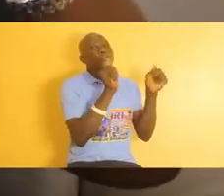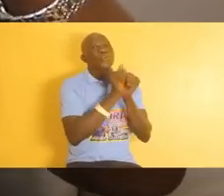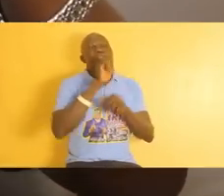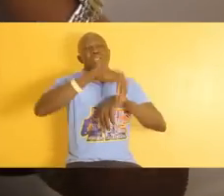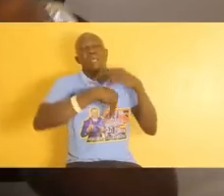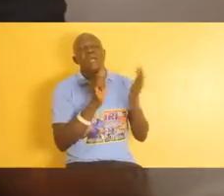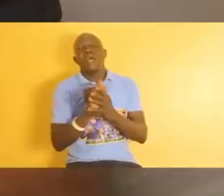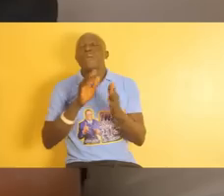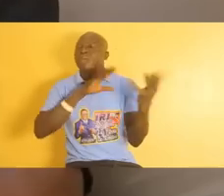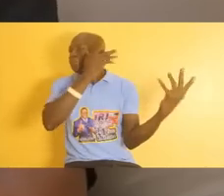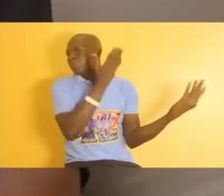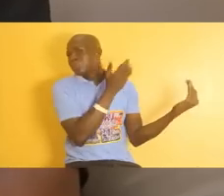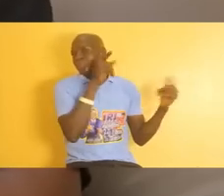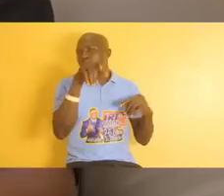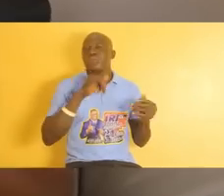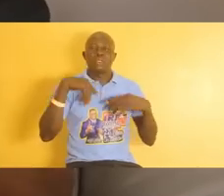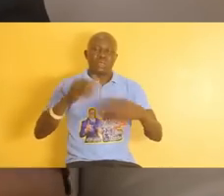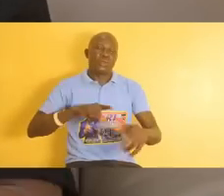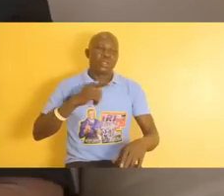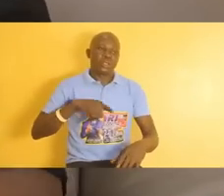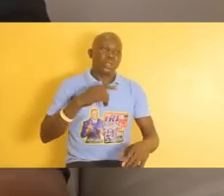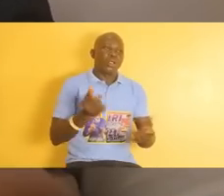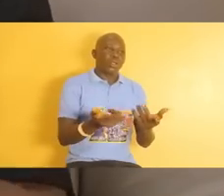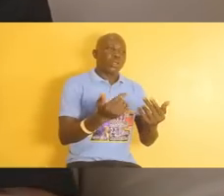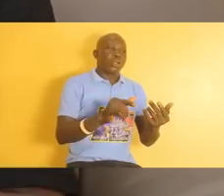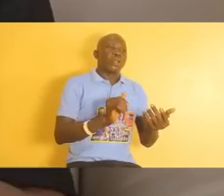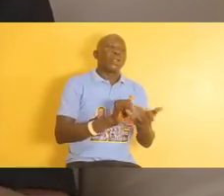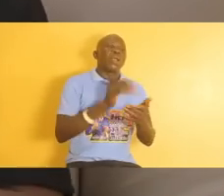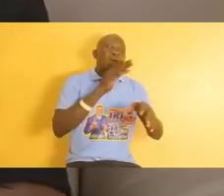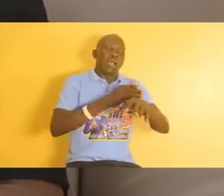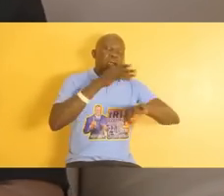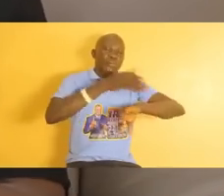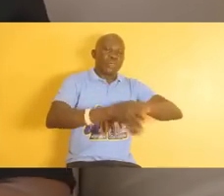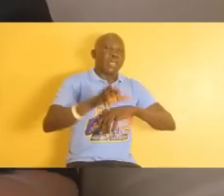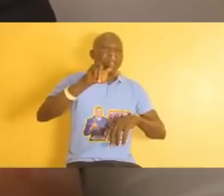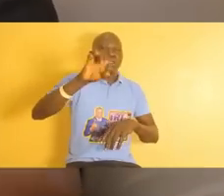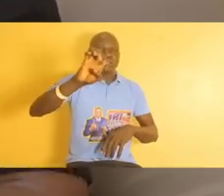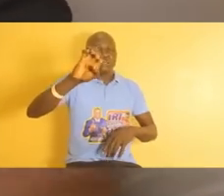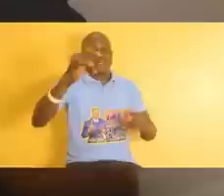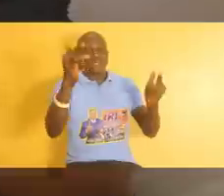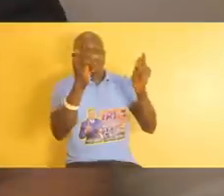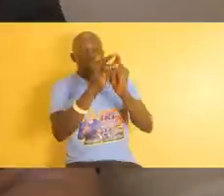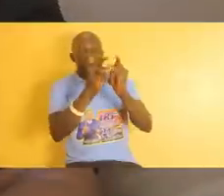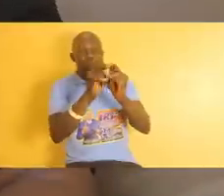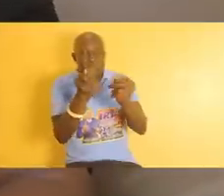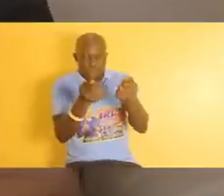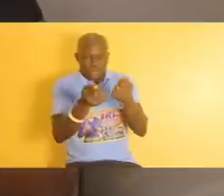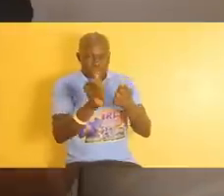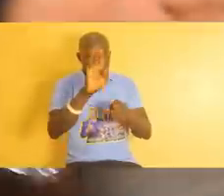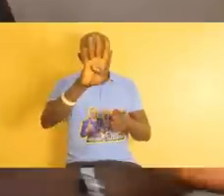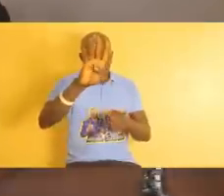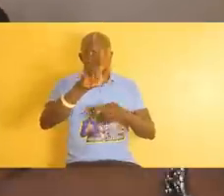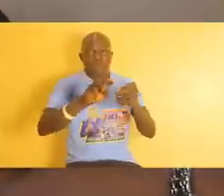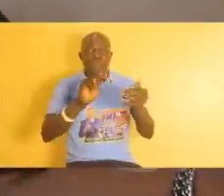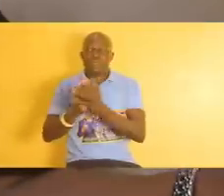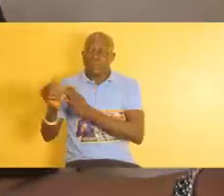the night. Moreti re. I'm expecting you. Okuro leko. You live Lagos? Koja. Redemption camp. Pass redemption camp. Drive you 4 minutes. If a 4 minute